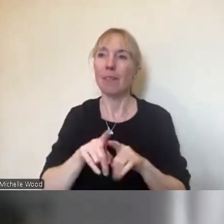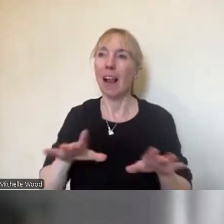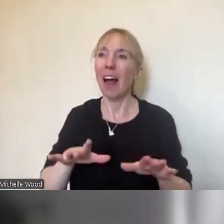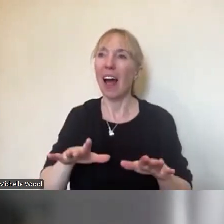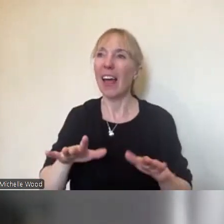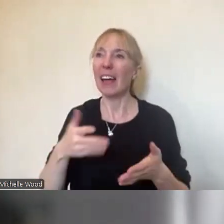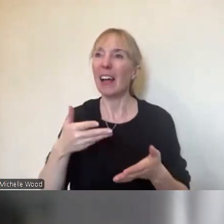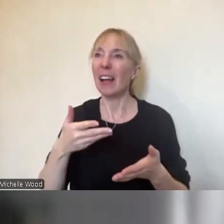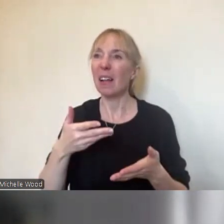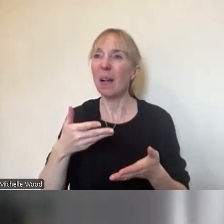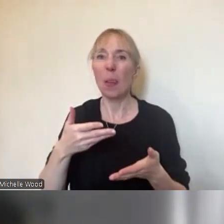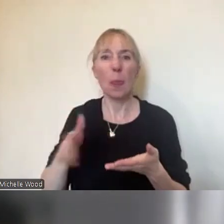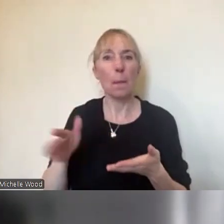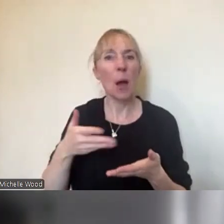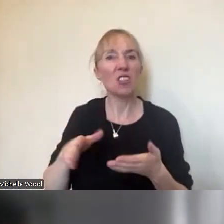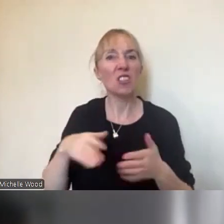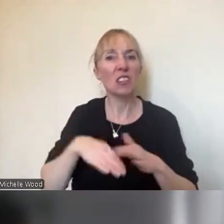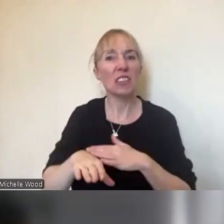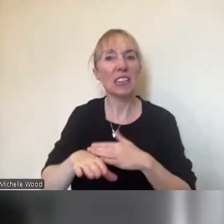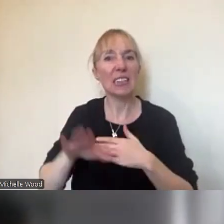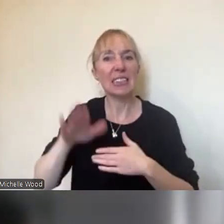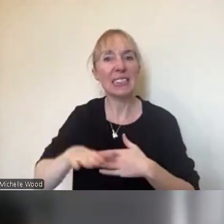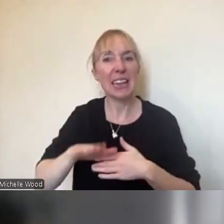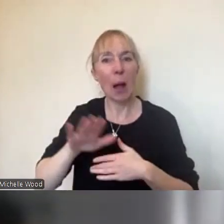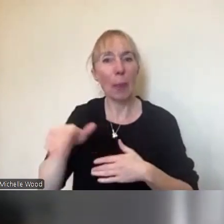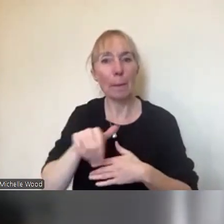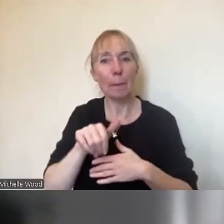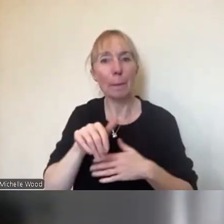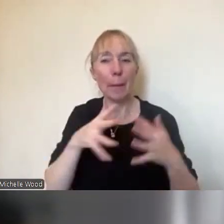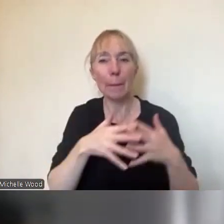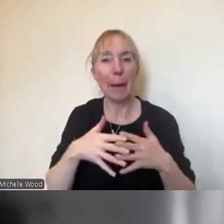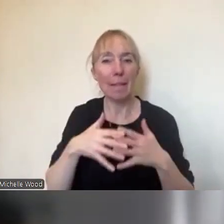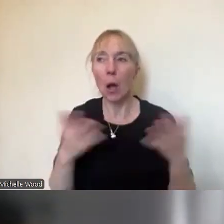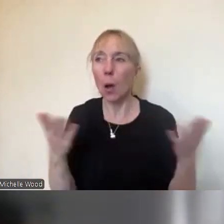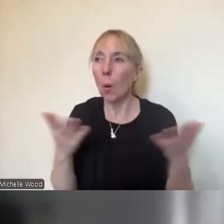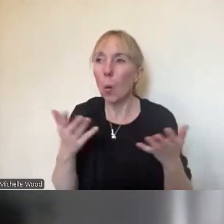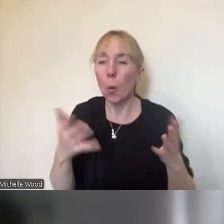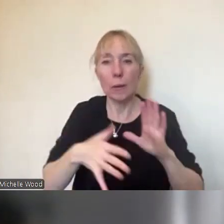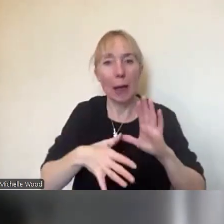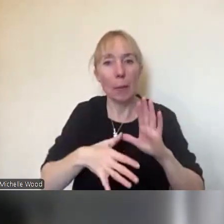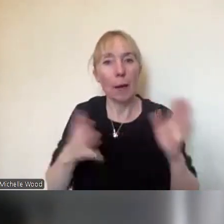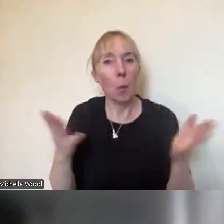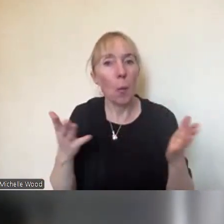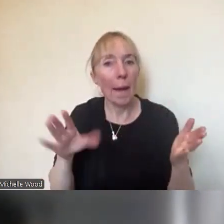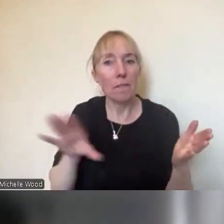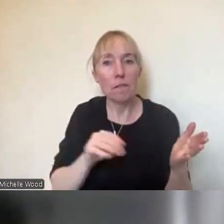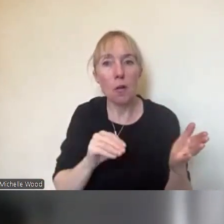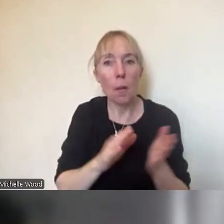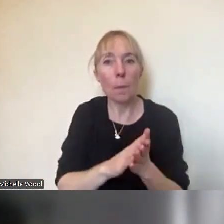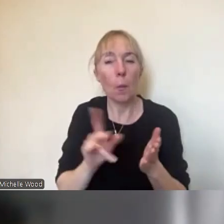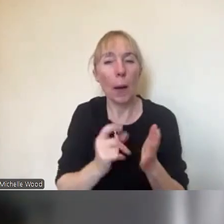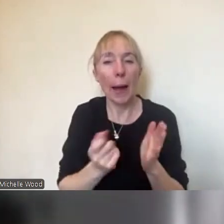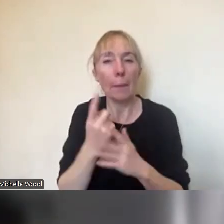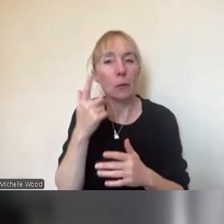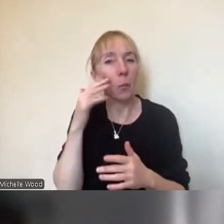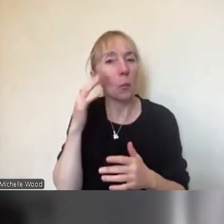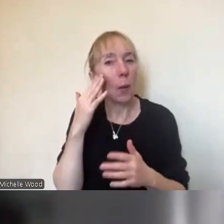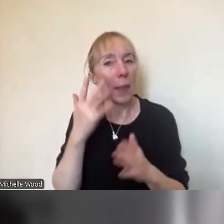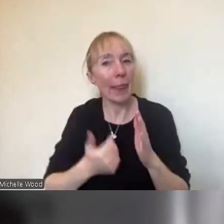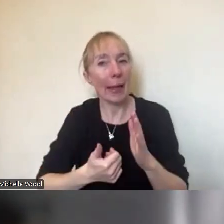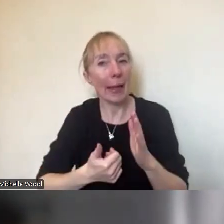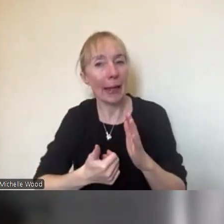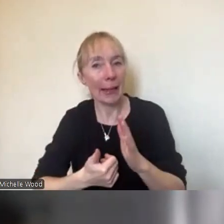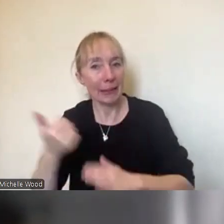South America, where did they come from? What happened after they left the Crichton? And build a whole picture of the person rather than just the snapshot of